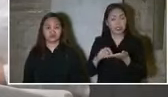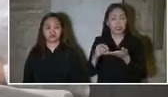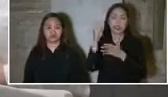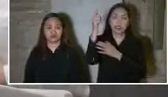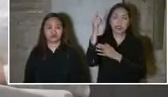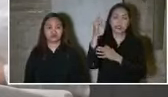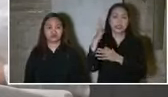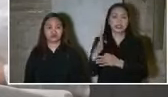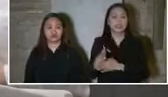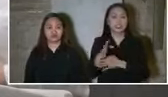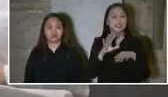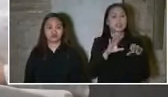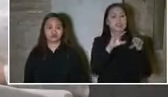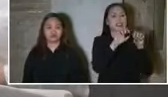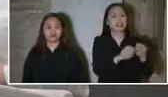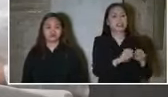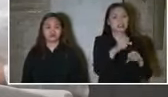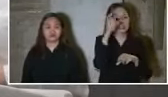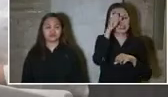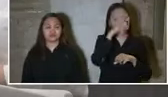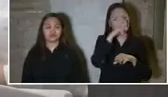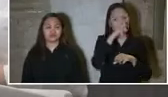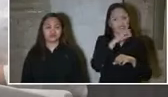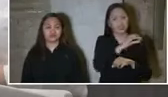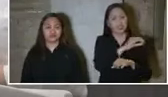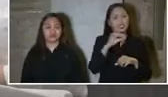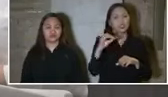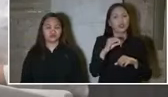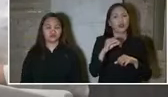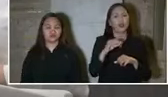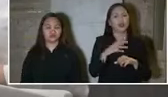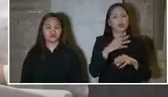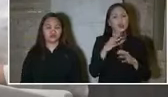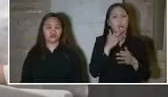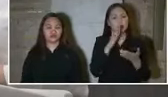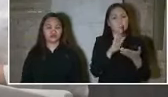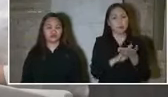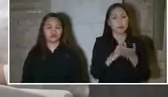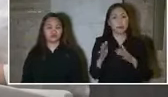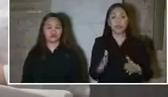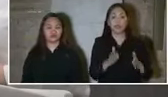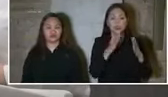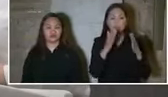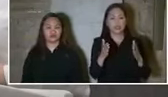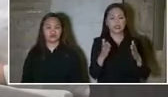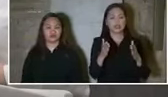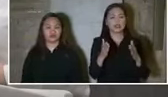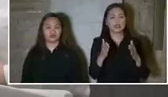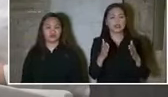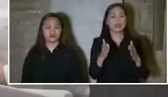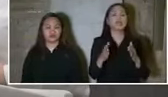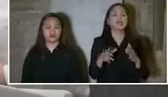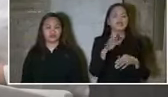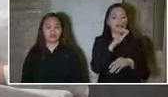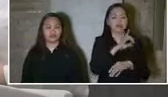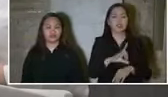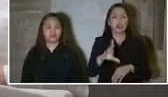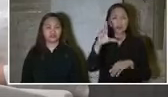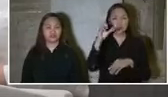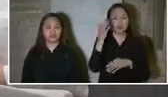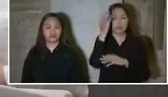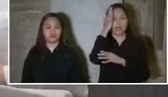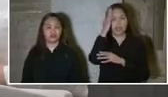God catches the wise in their own ruses. And again, the Lord knows the